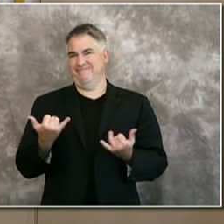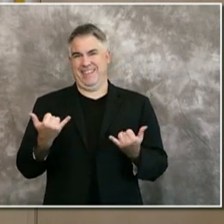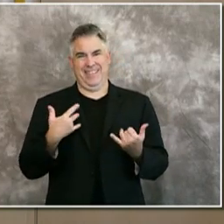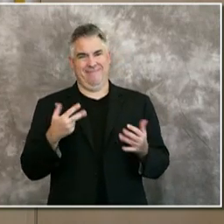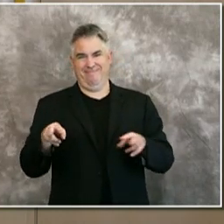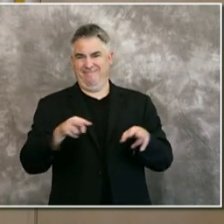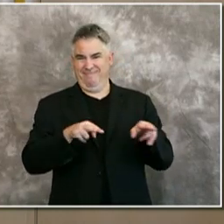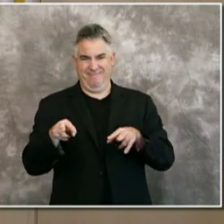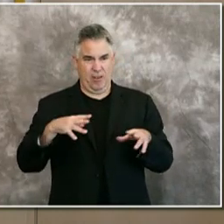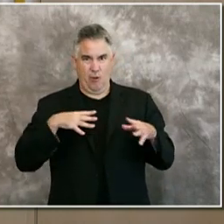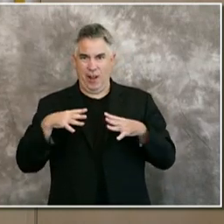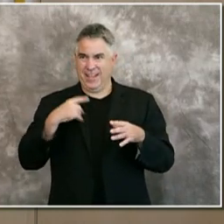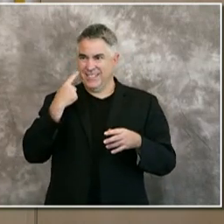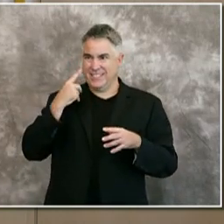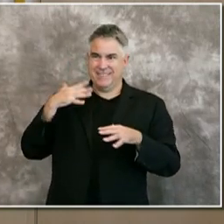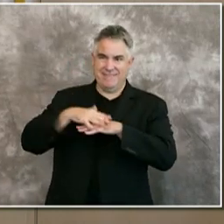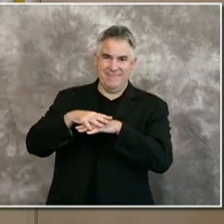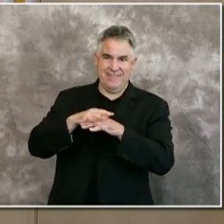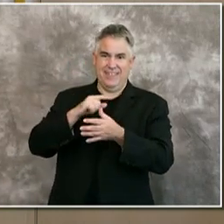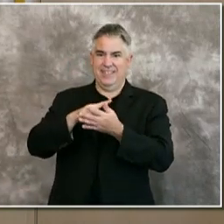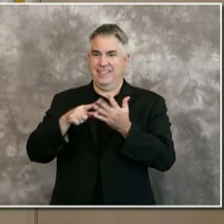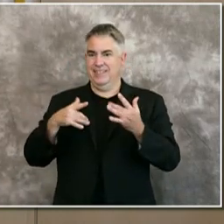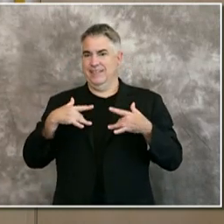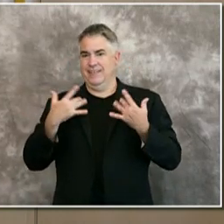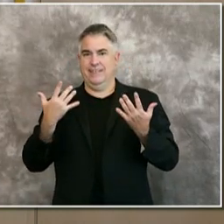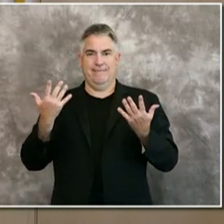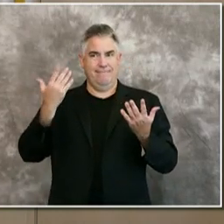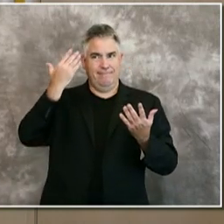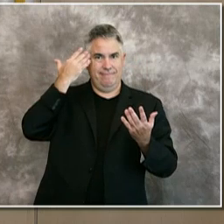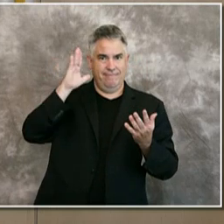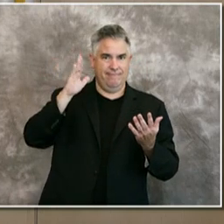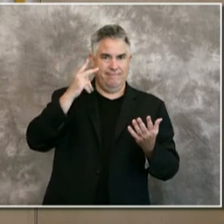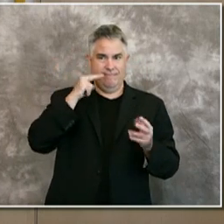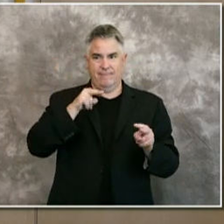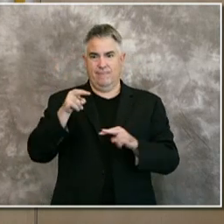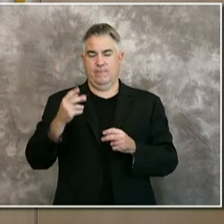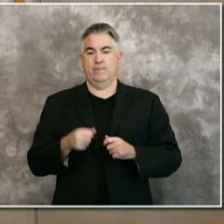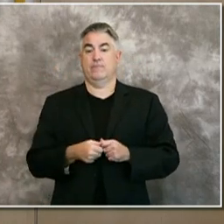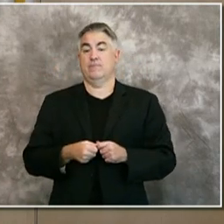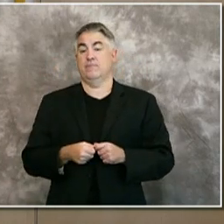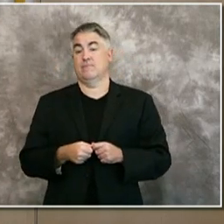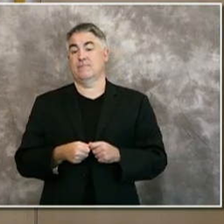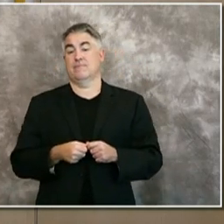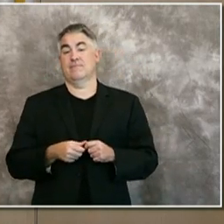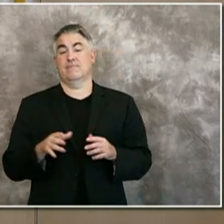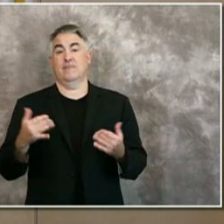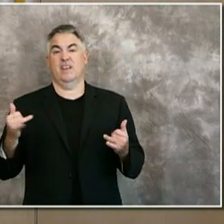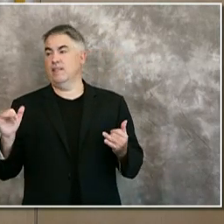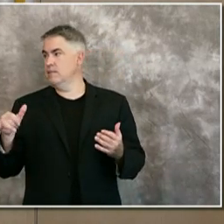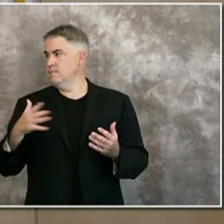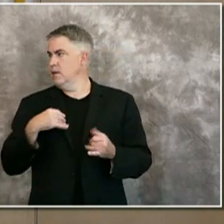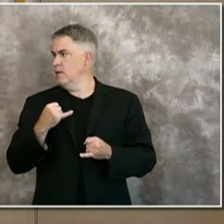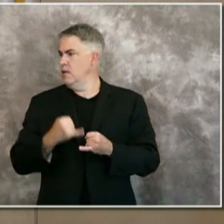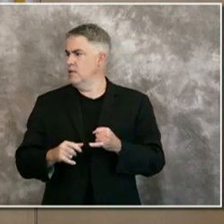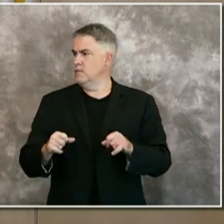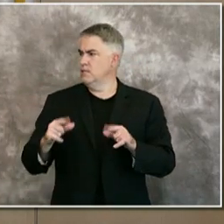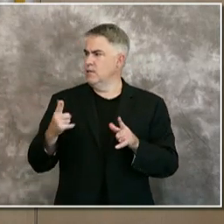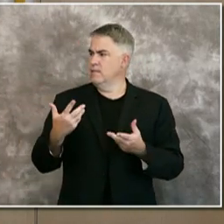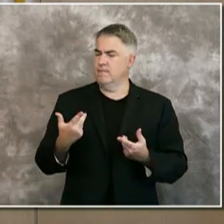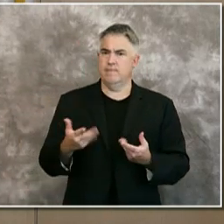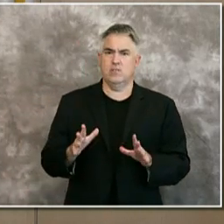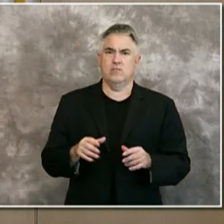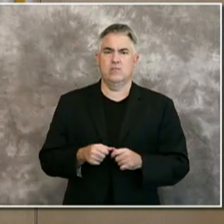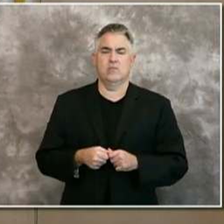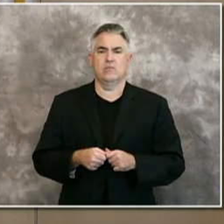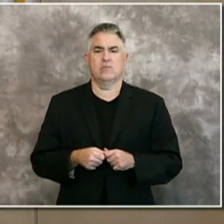what the future holds. And I believe that is my last slide. Thank you. So I just want